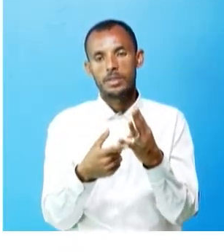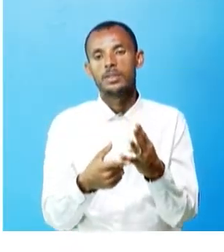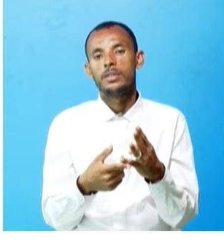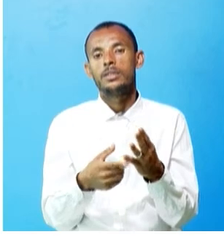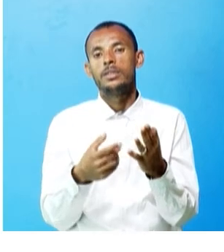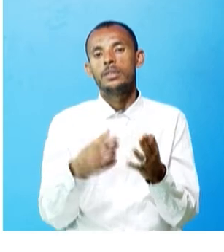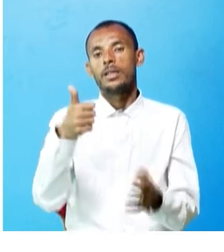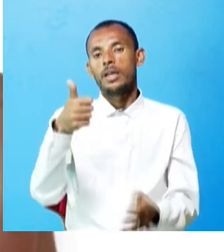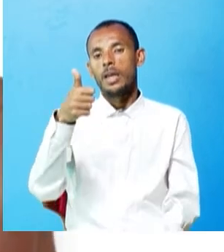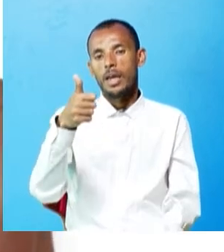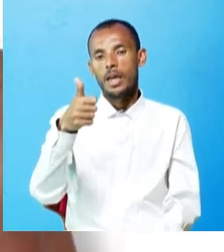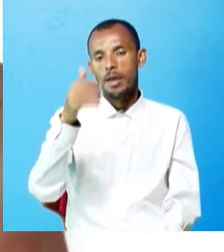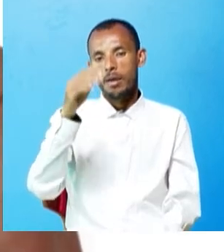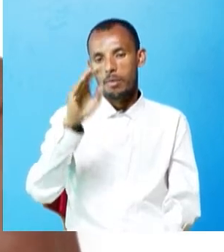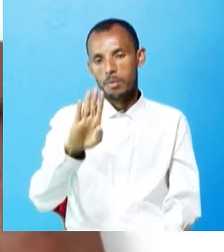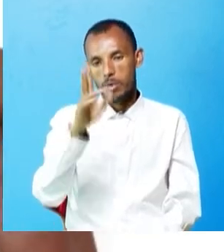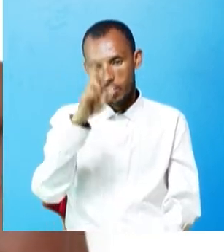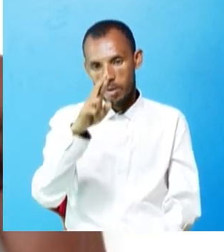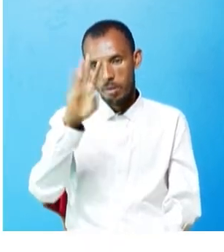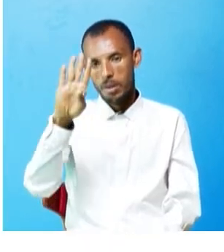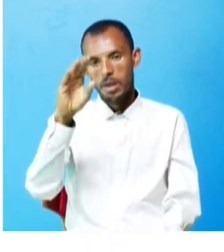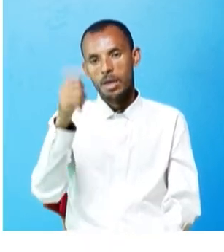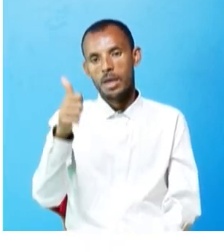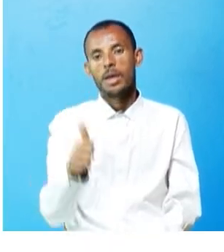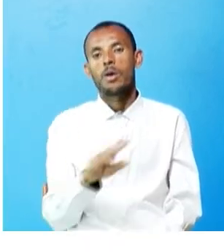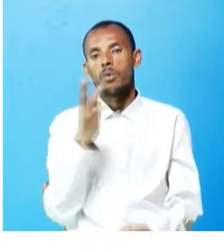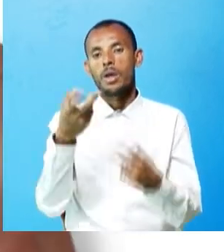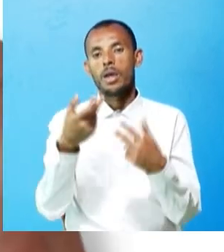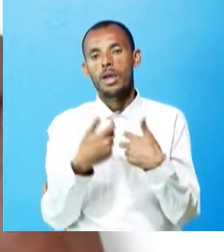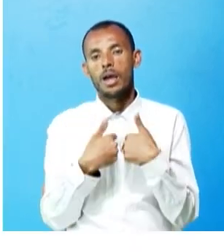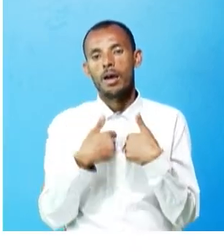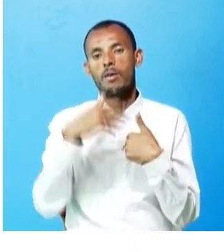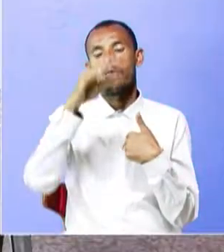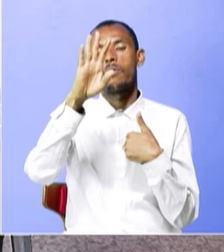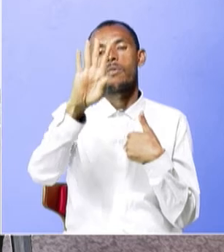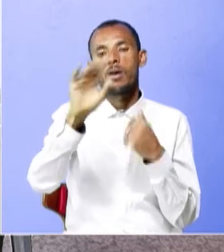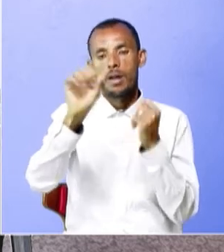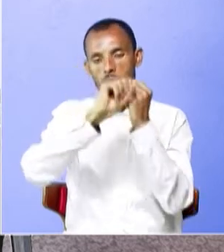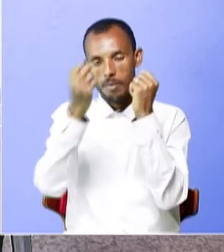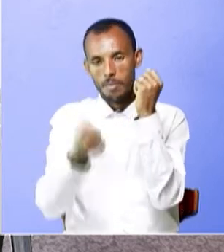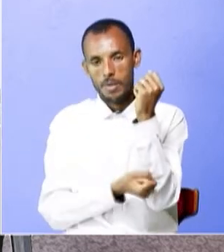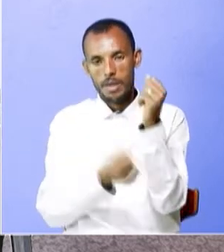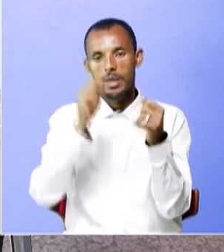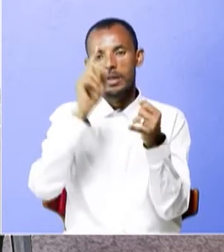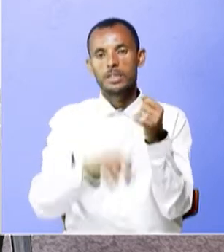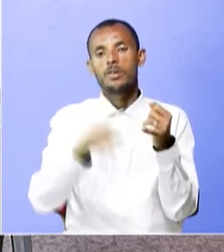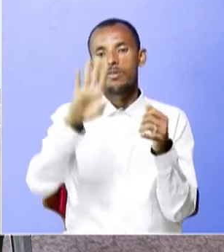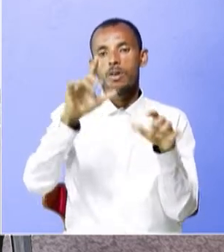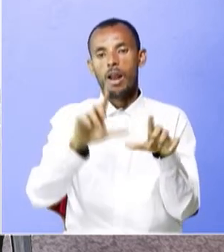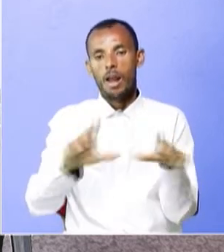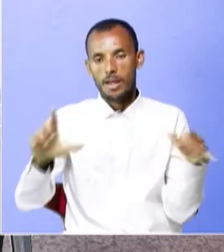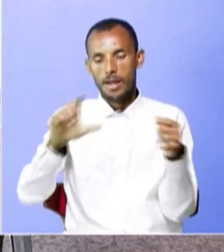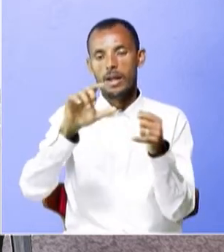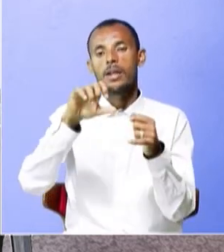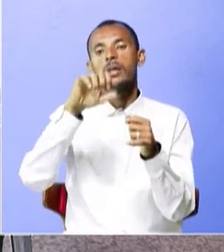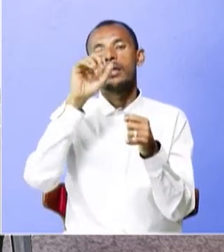segment, AB or BA. Okay, so we have 4 base edge, 4 lateral edge.